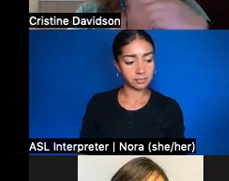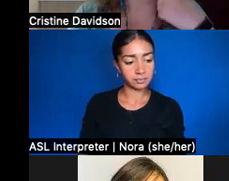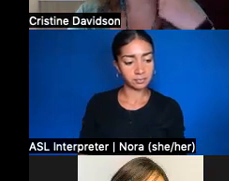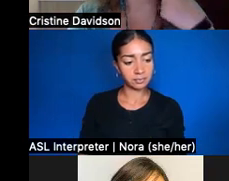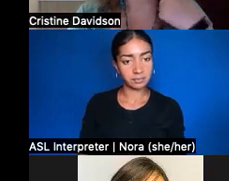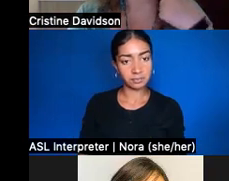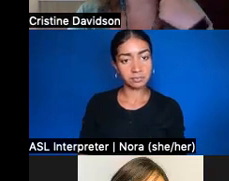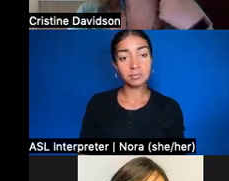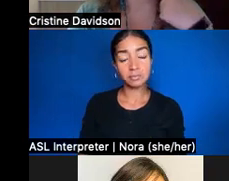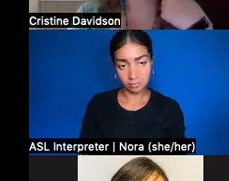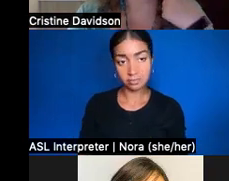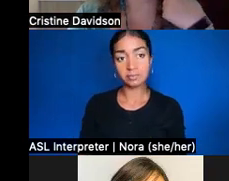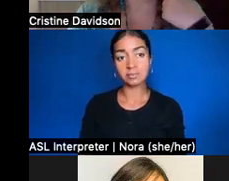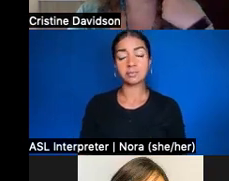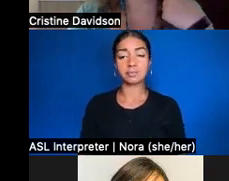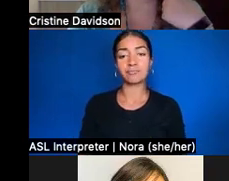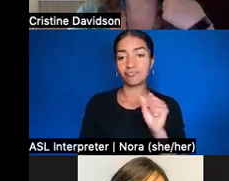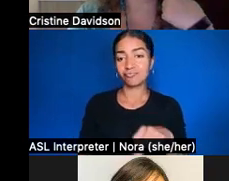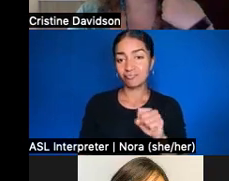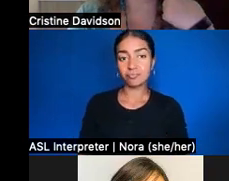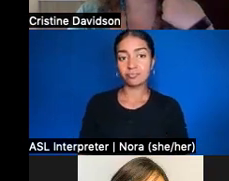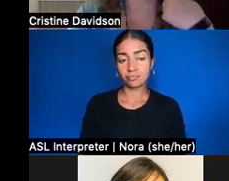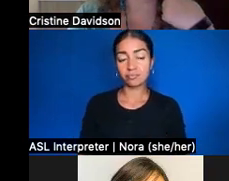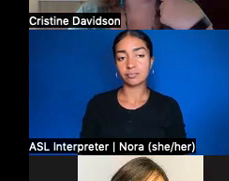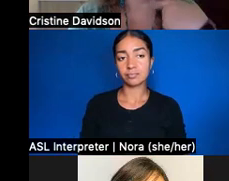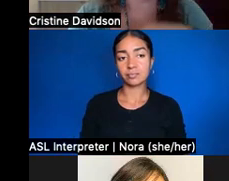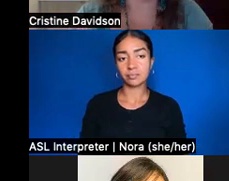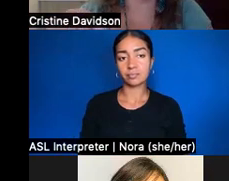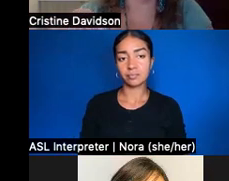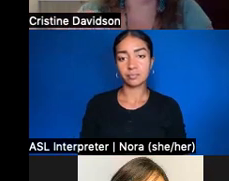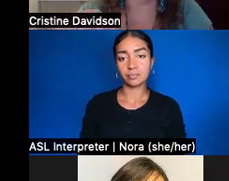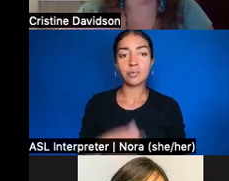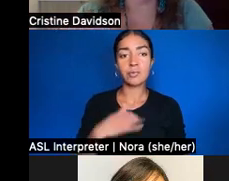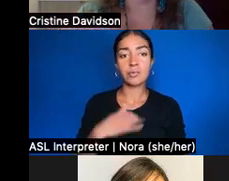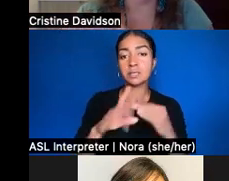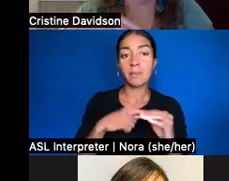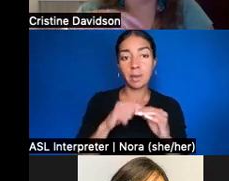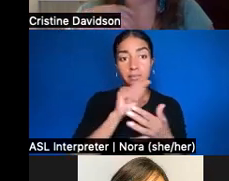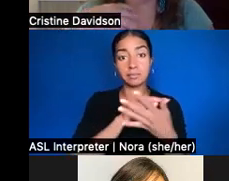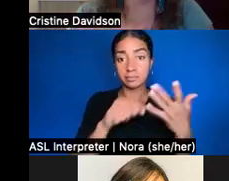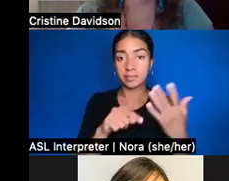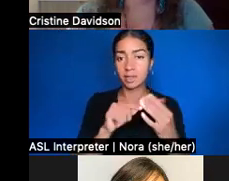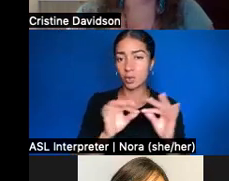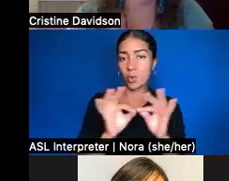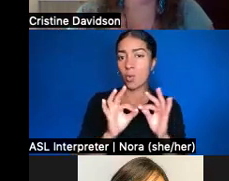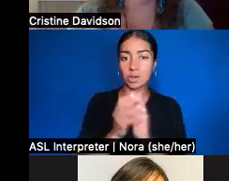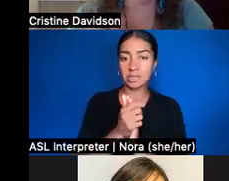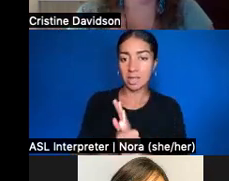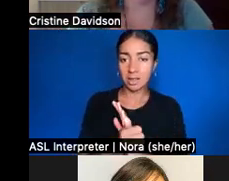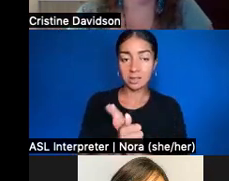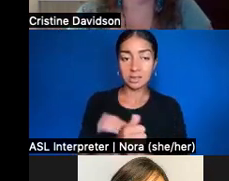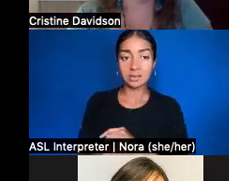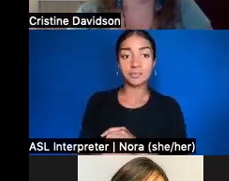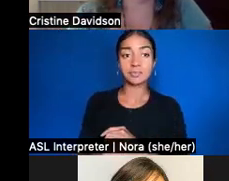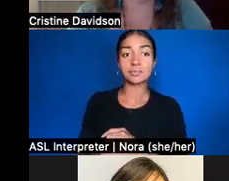So yeah, kind of talked about all these core skills. They don't always go in order. When you meet somebody, you